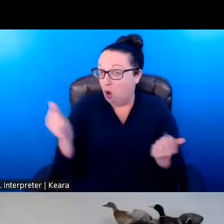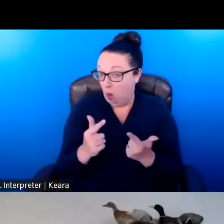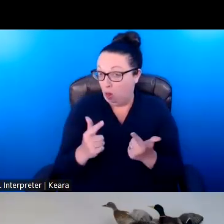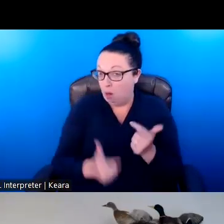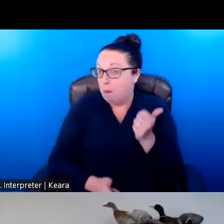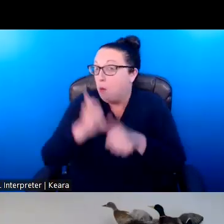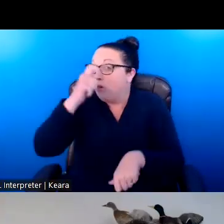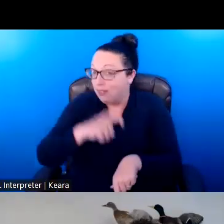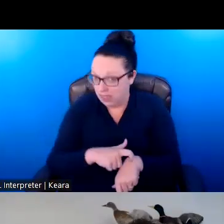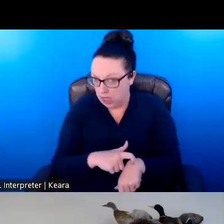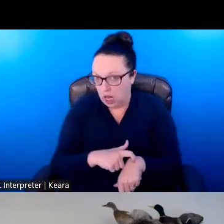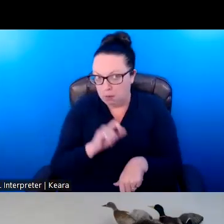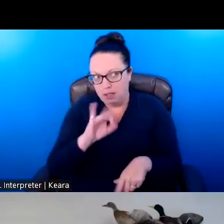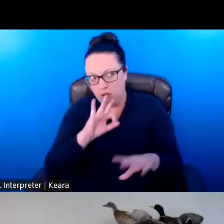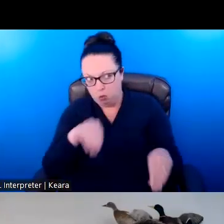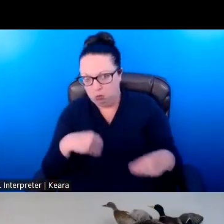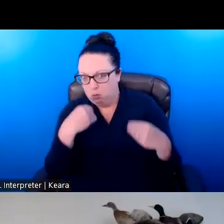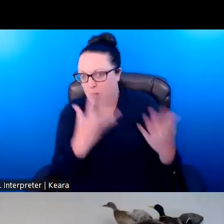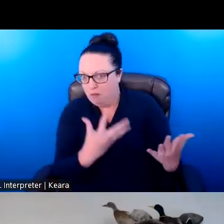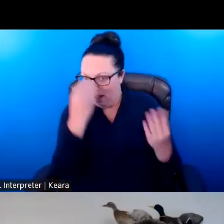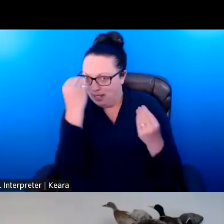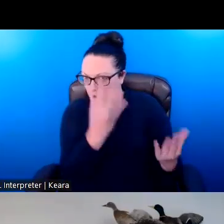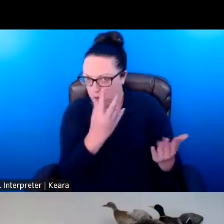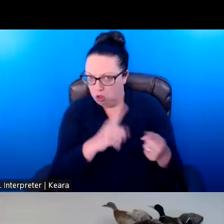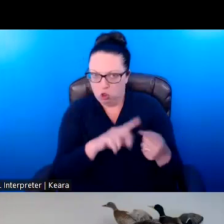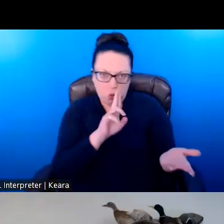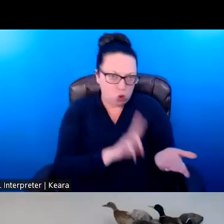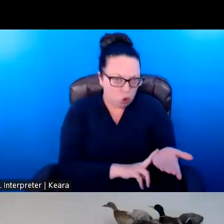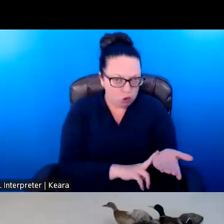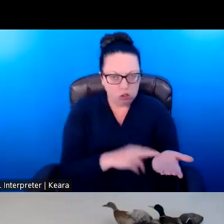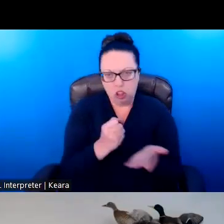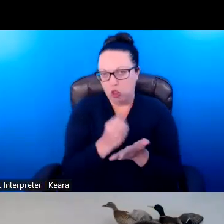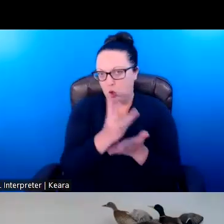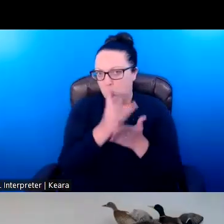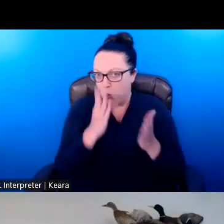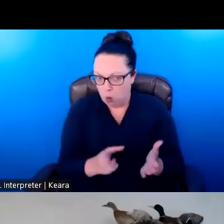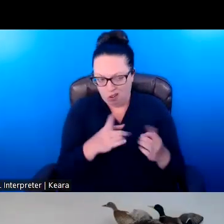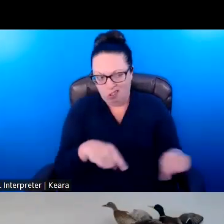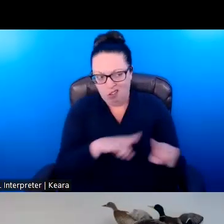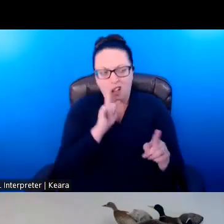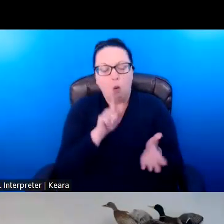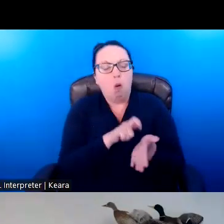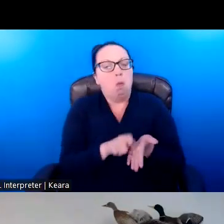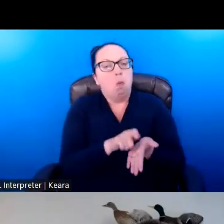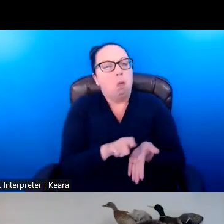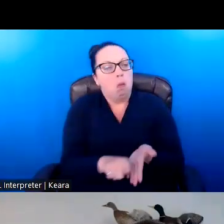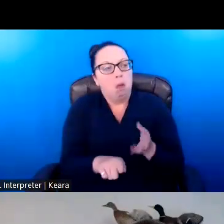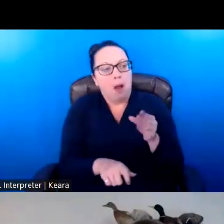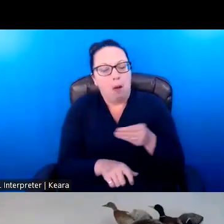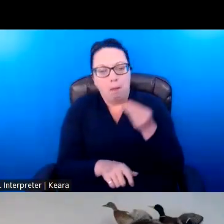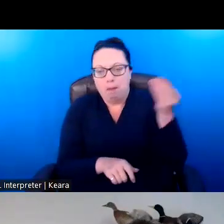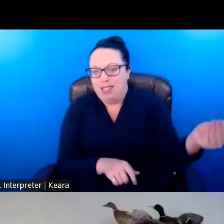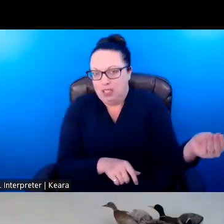provide information, especially to a nurse, okay, or a social worker, they're going to write that down and pass it along. So remember that